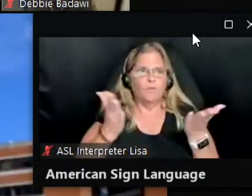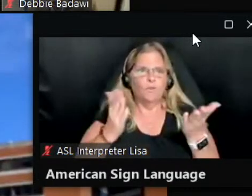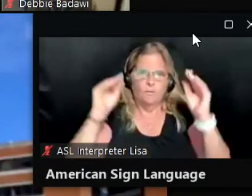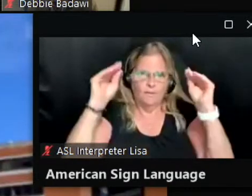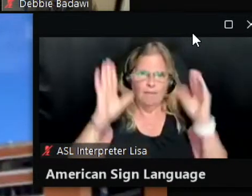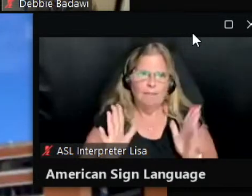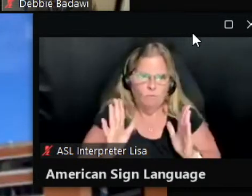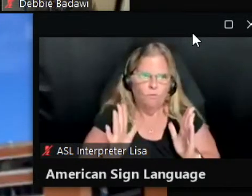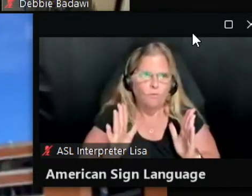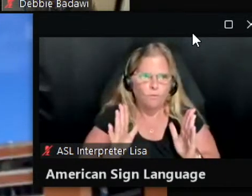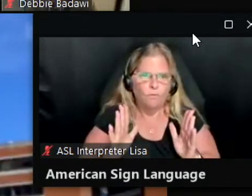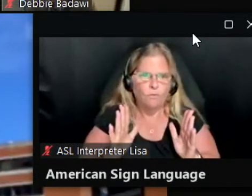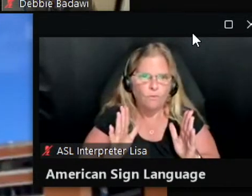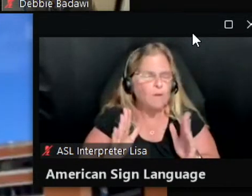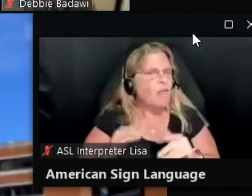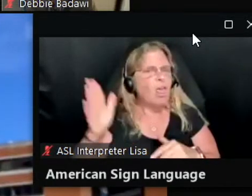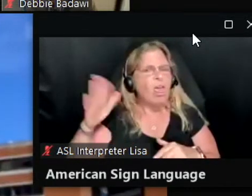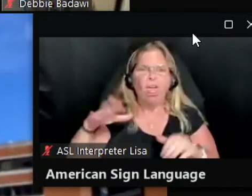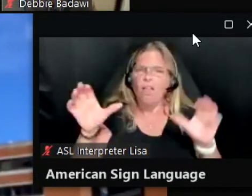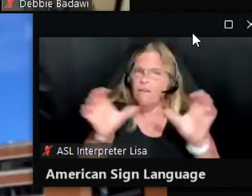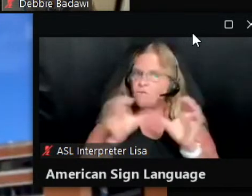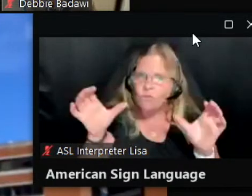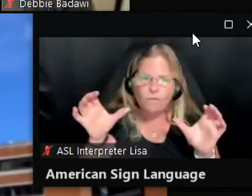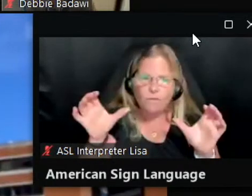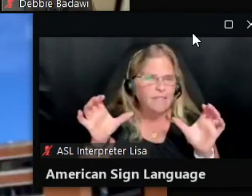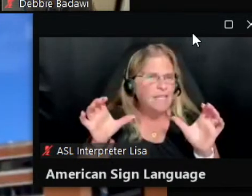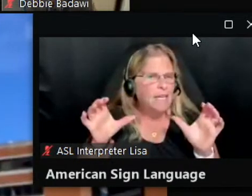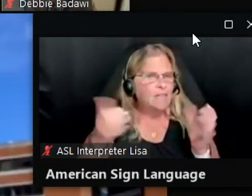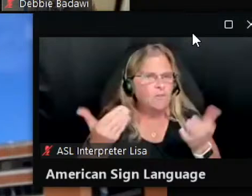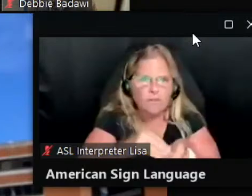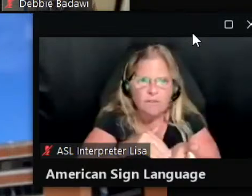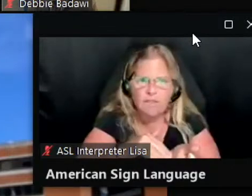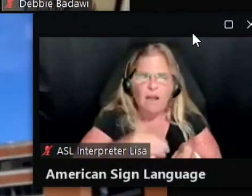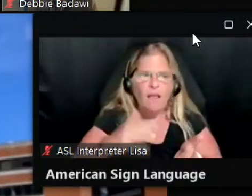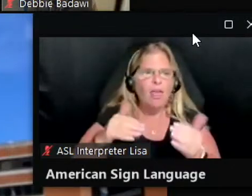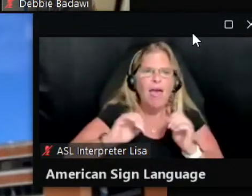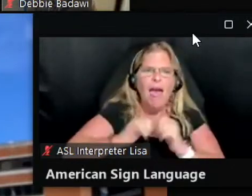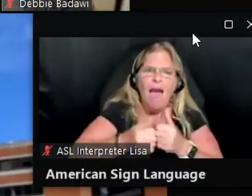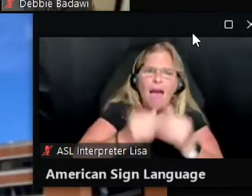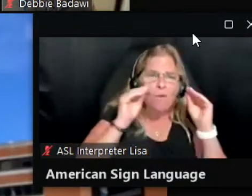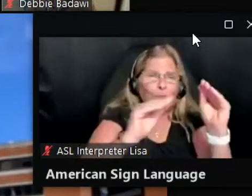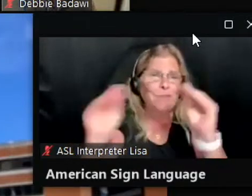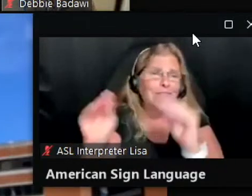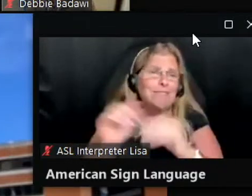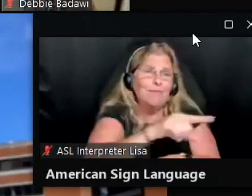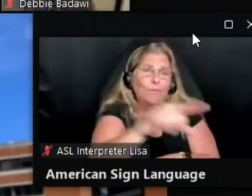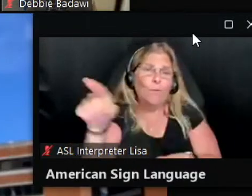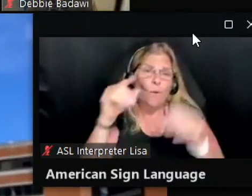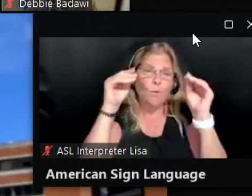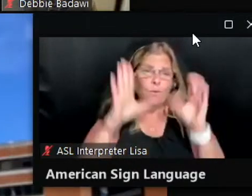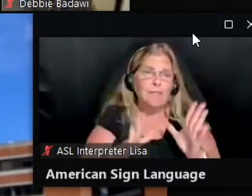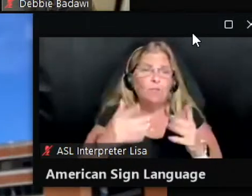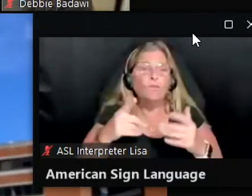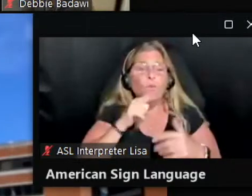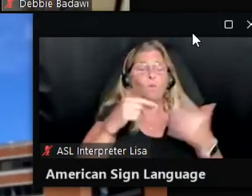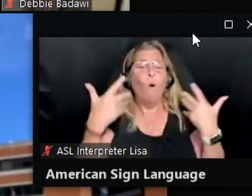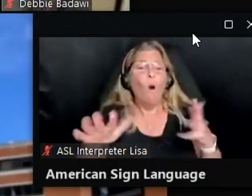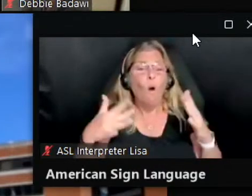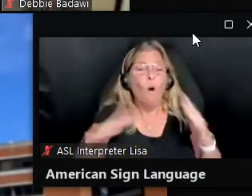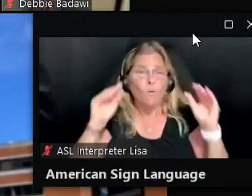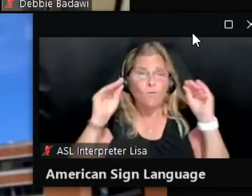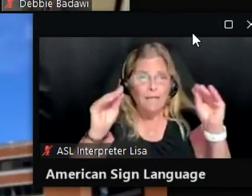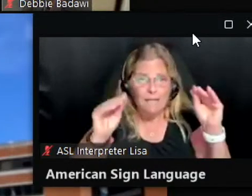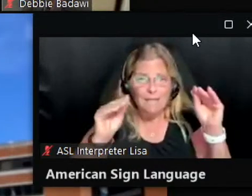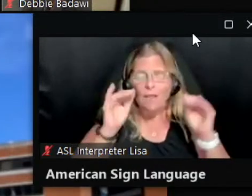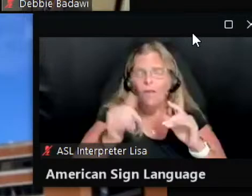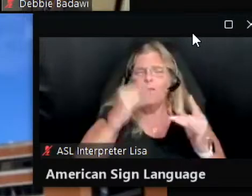for recertification, and how are we getting that information into them so that that change and innovation of thought